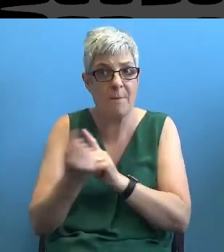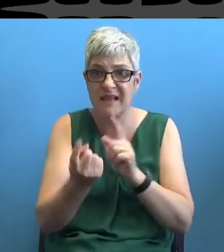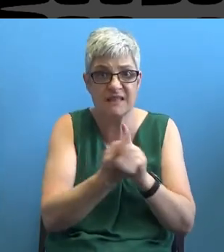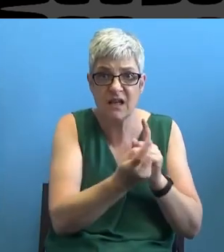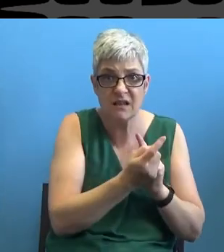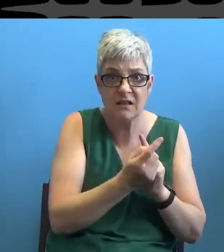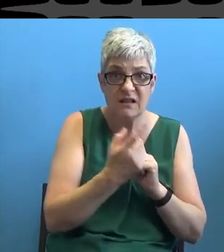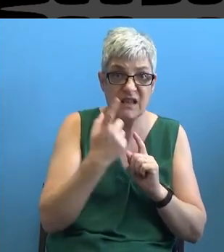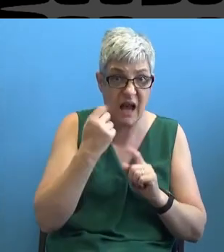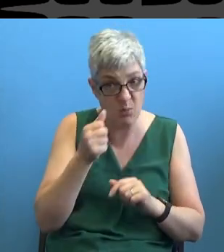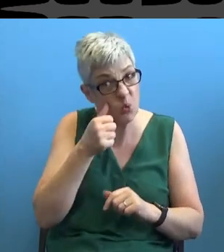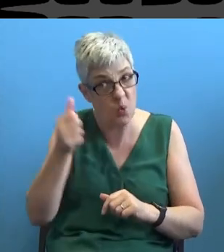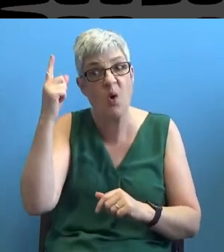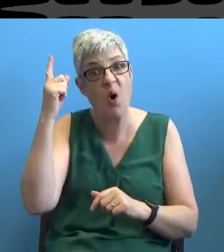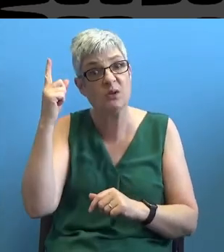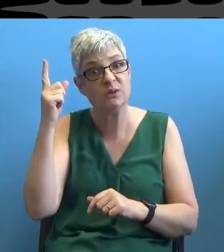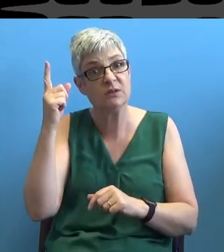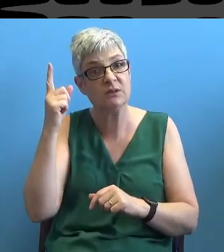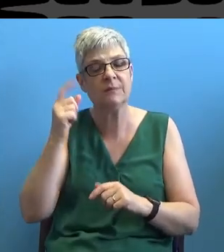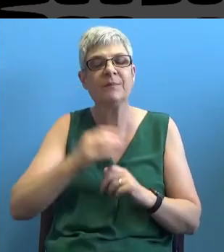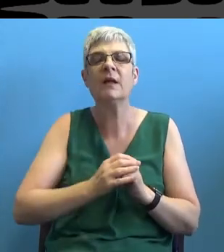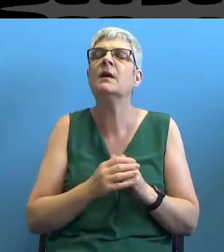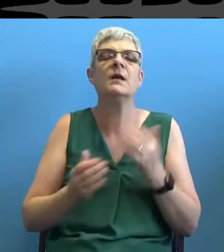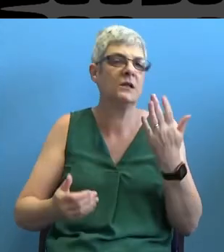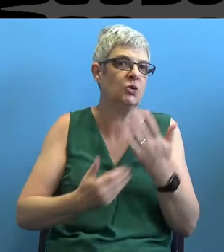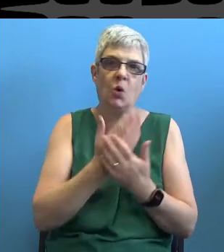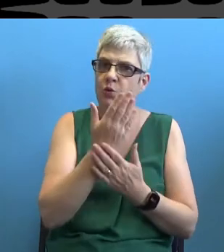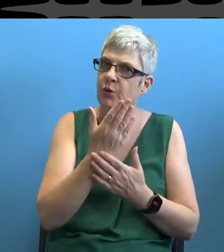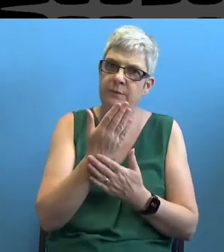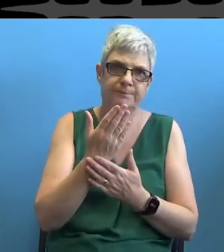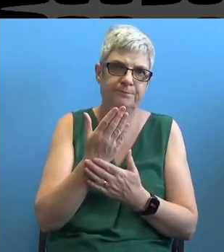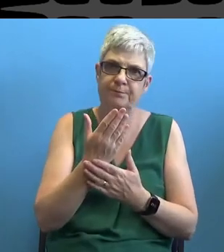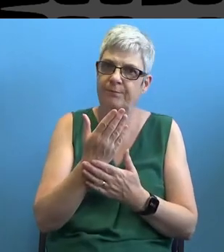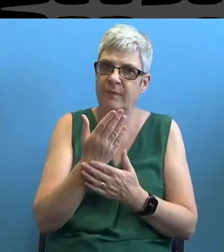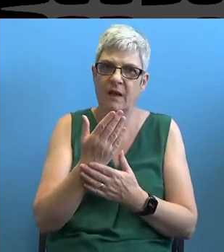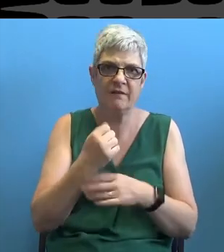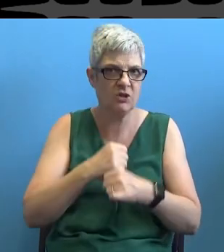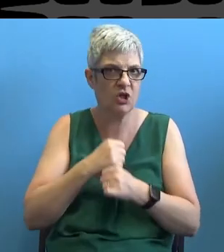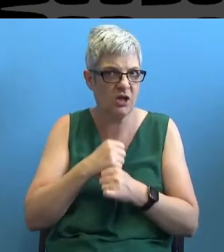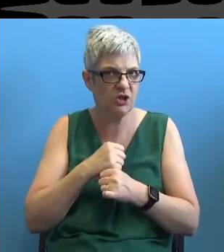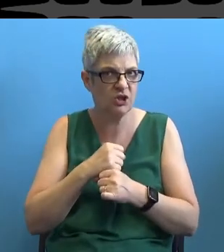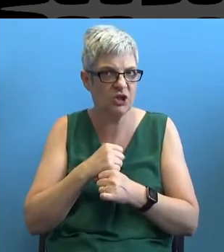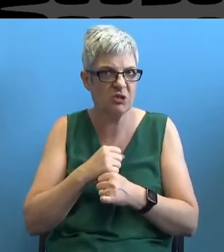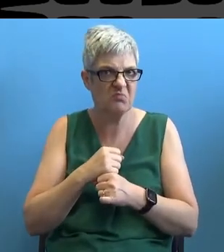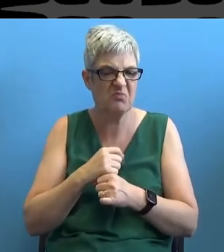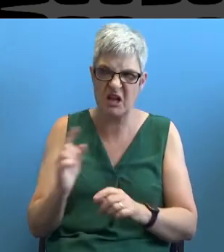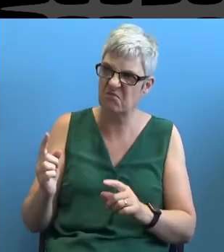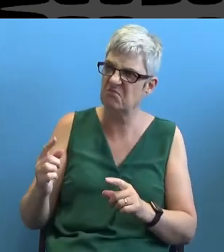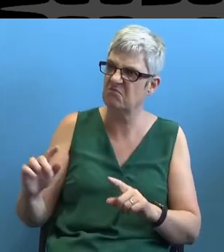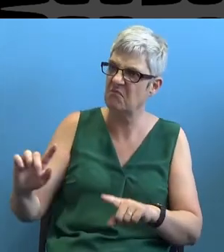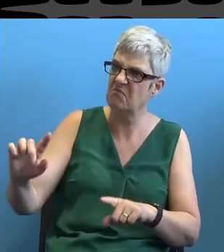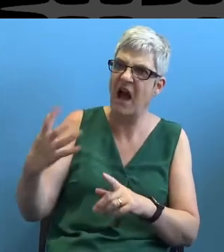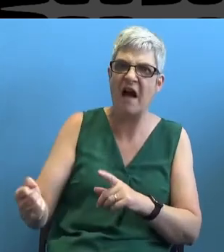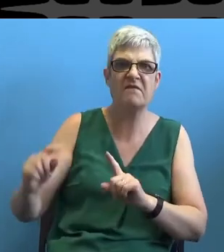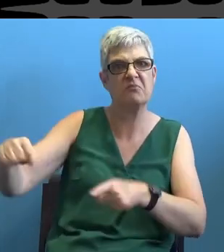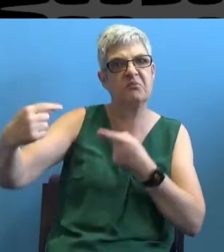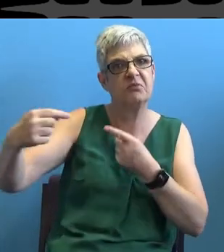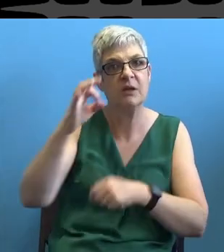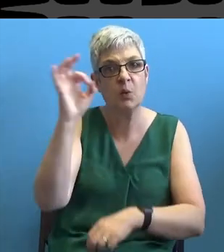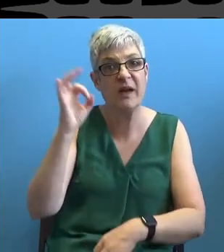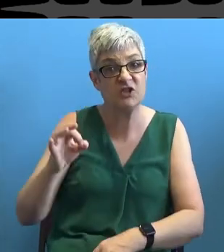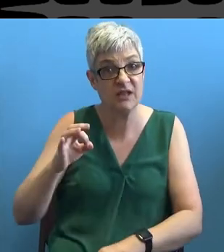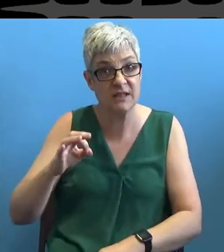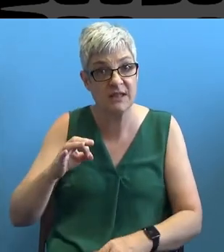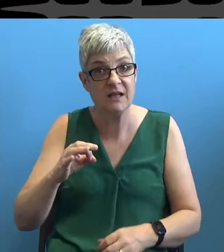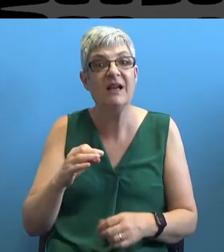Now, it's not at all new for the church to have to face those kind of questions. In fact, it's about 2,000 years old for the Christian